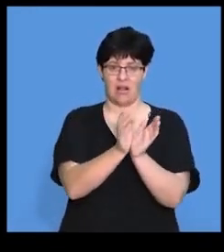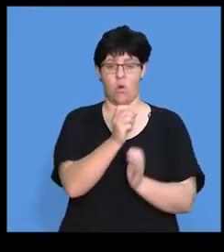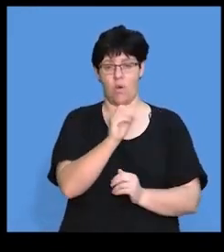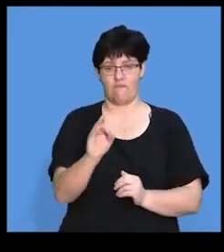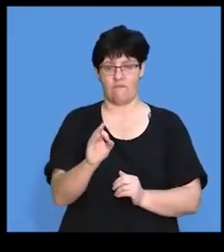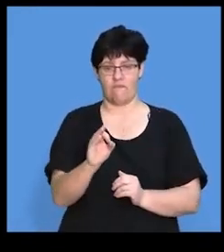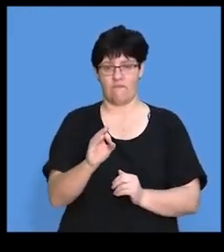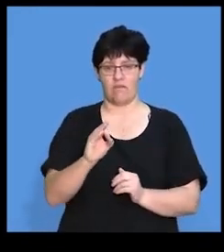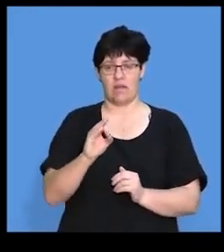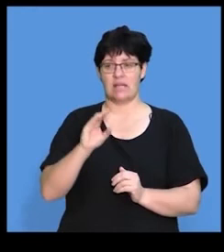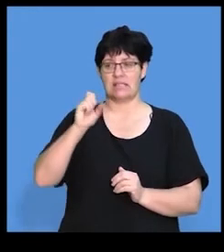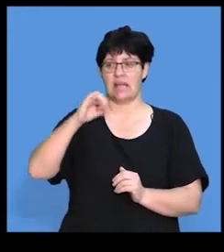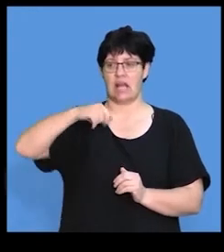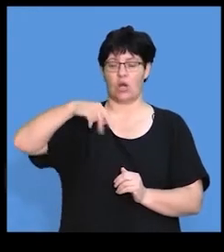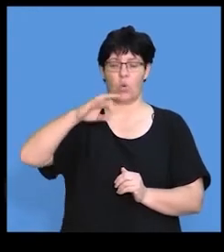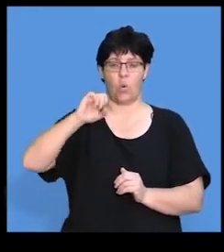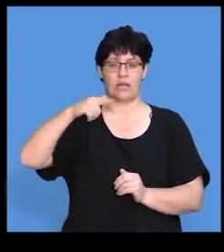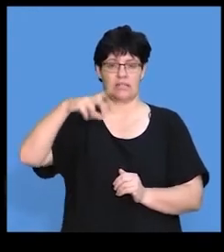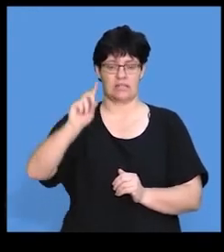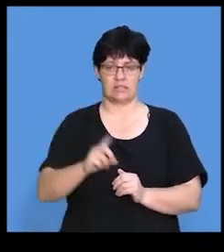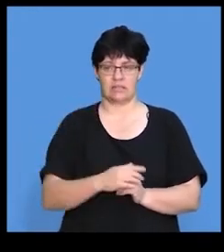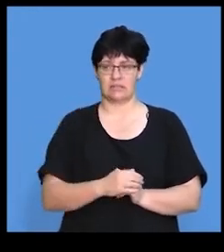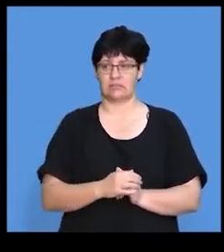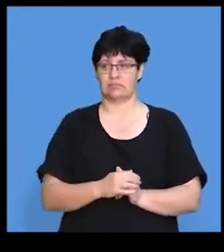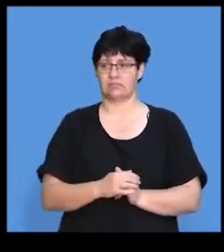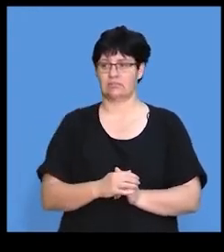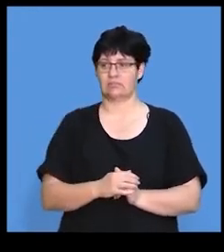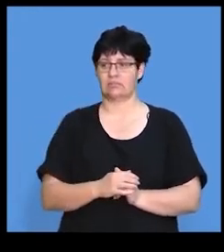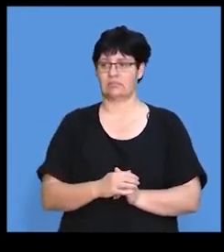angle of a cyclic